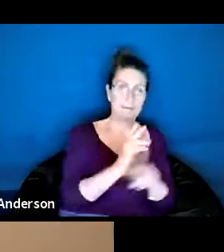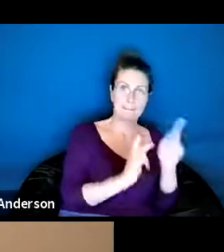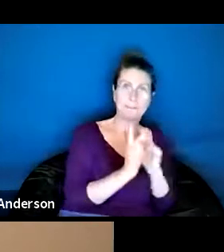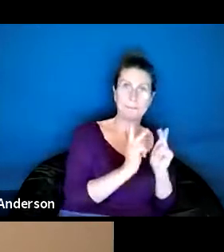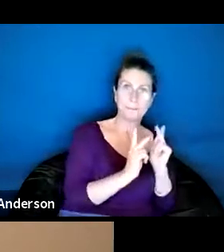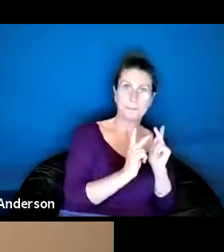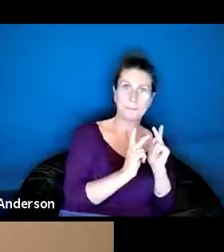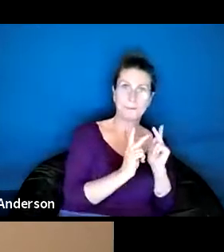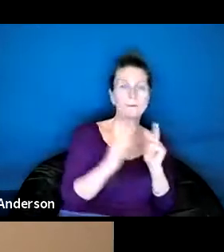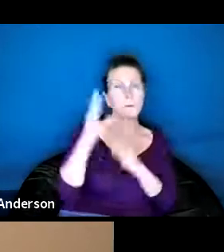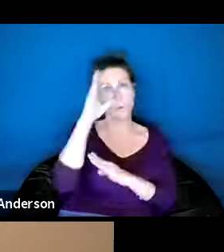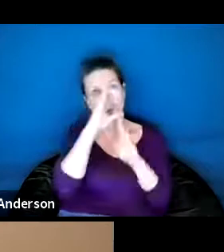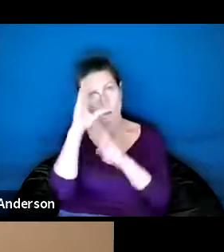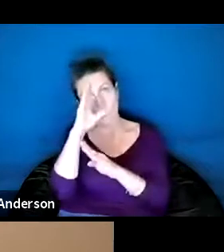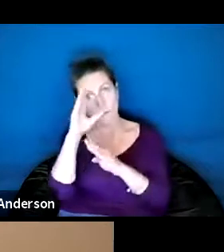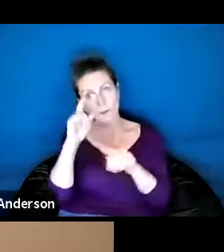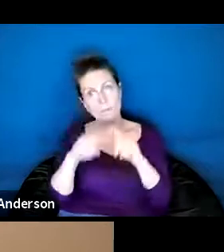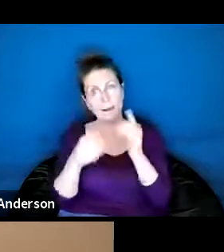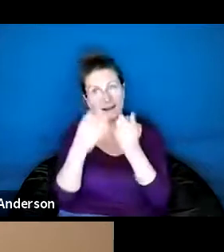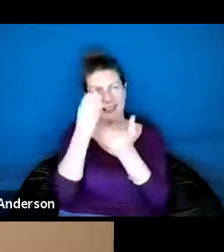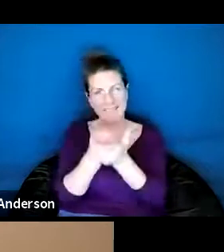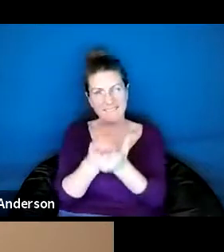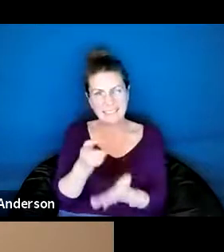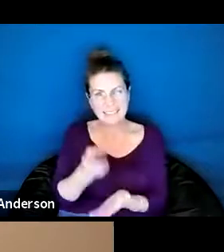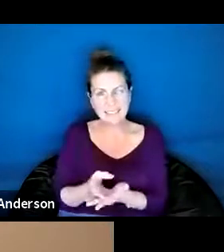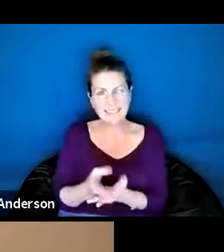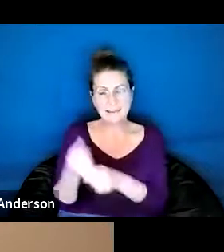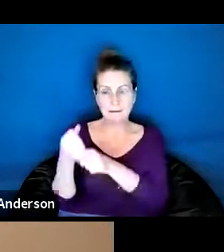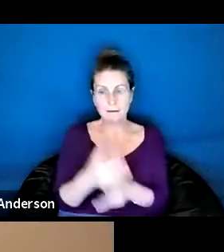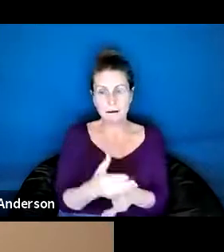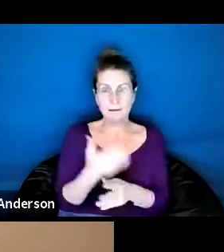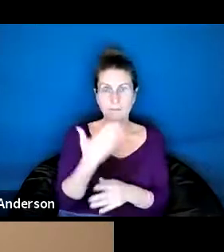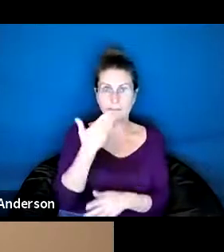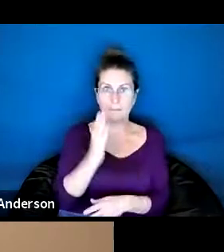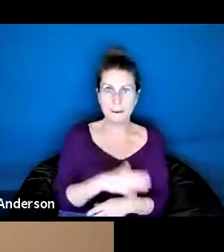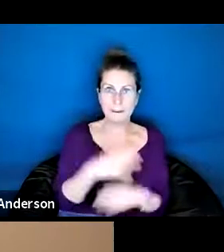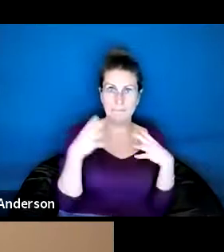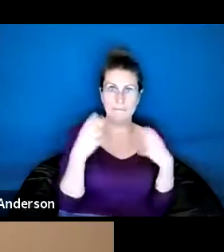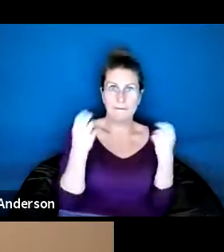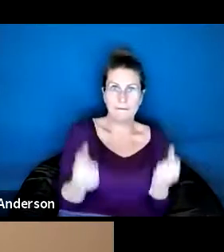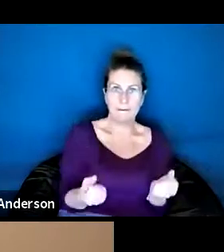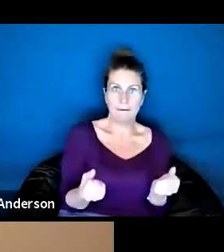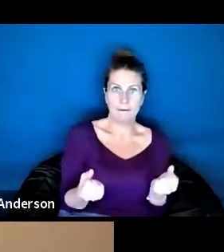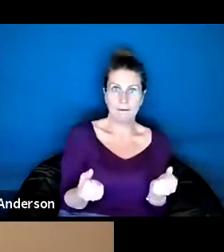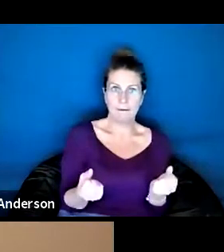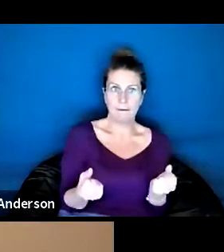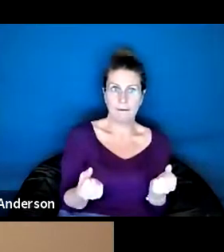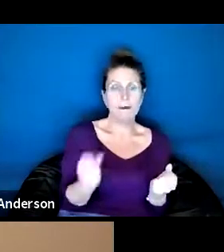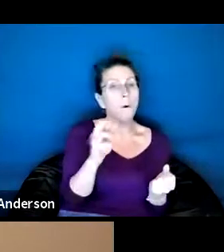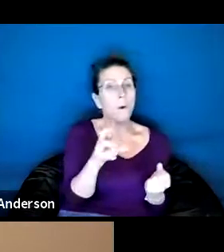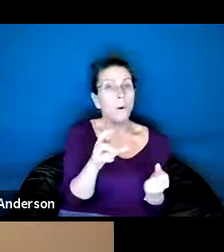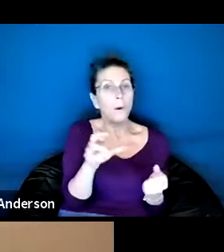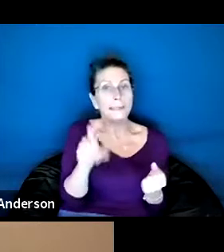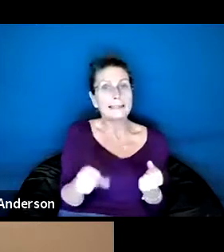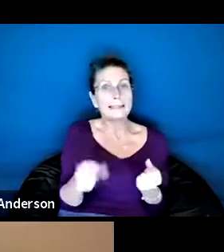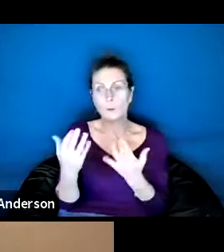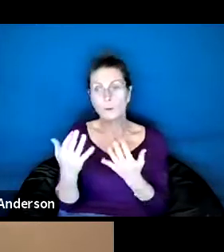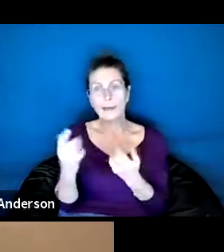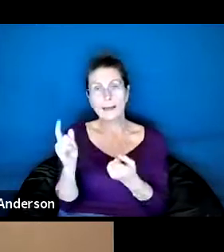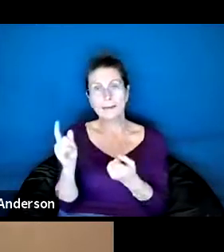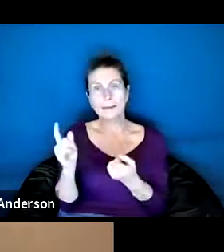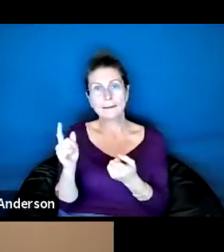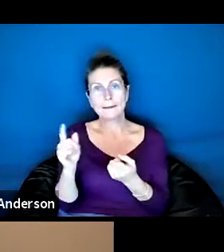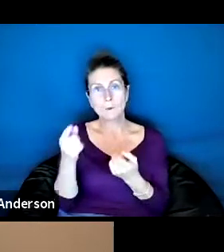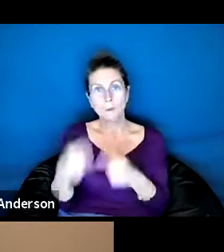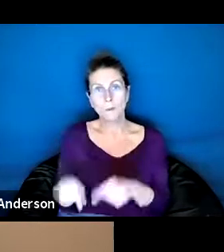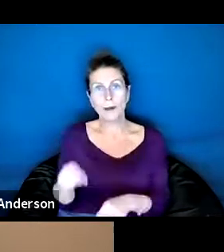but where's the real hard evidence that it's causing ill health? Or will we wait until it hasn't caused such ill health